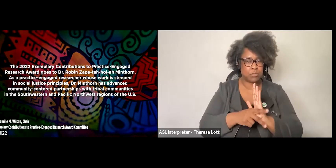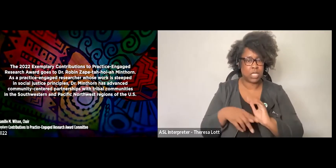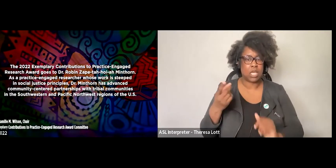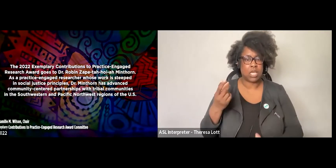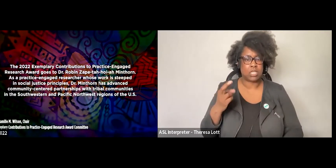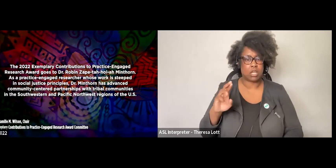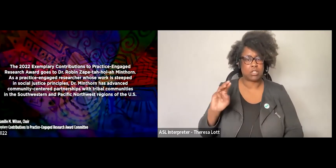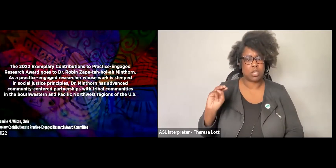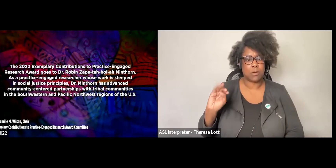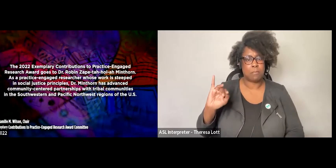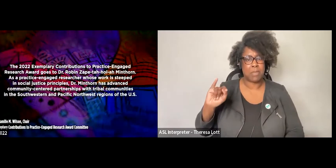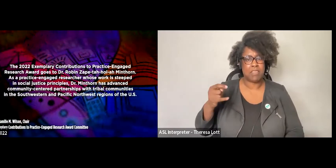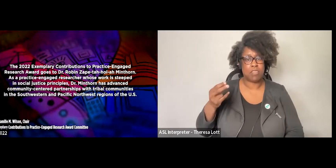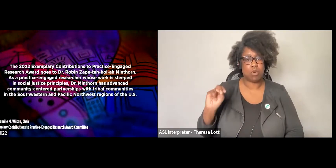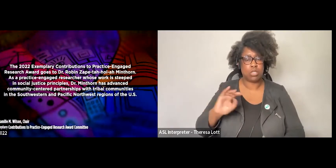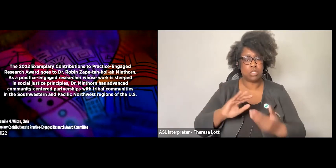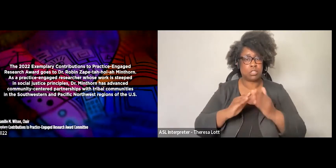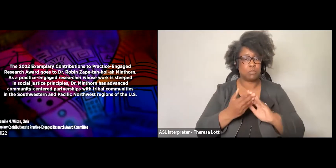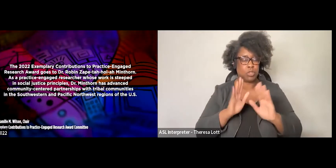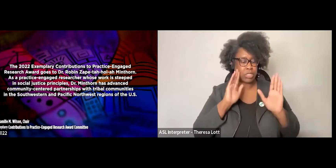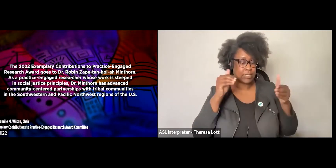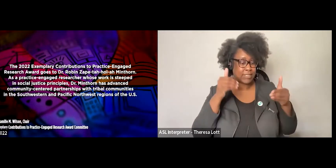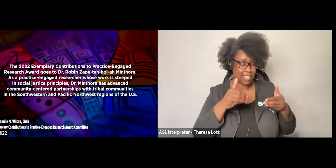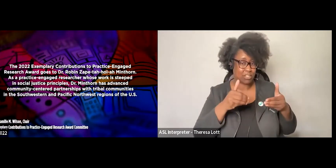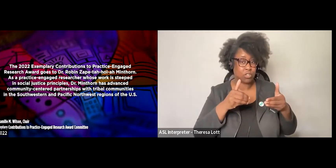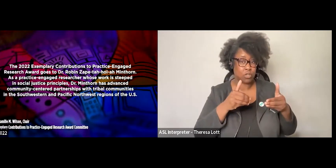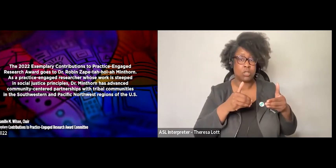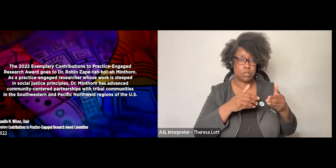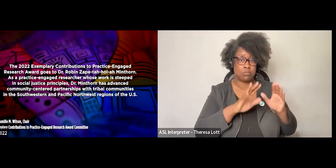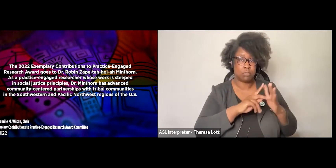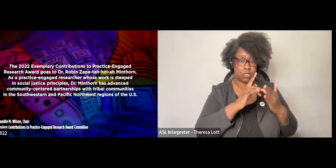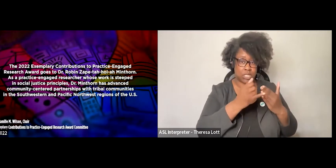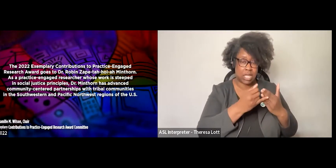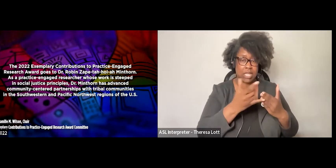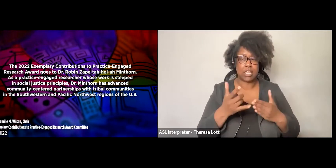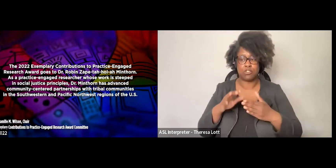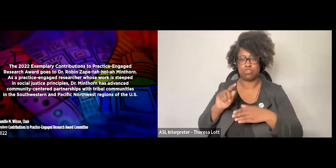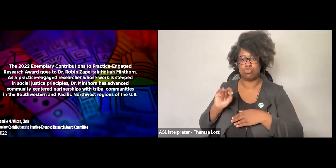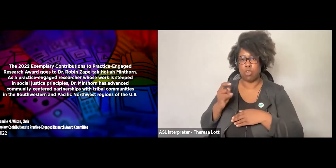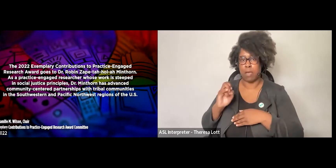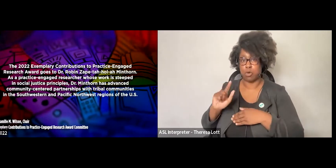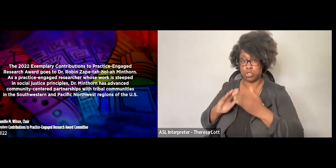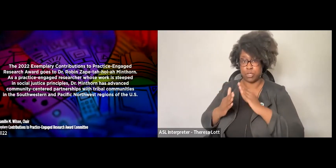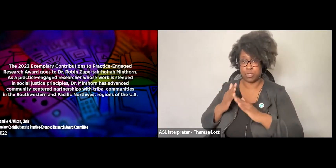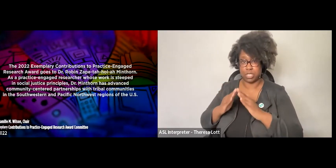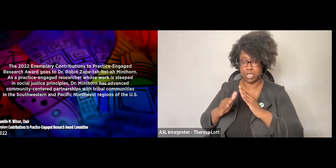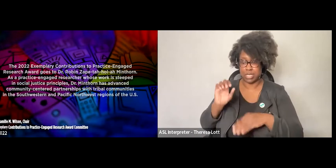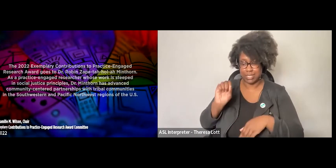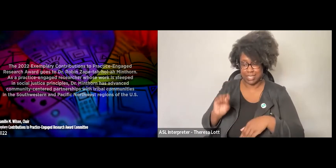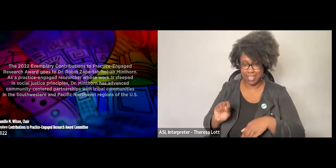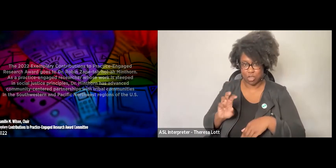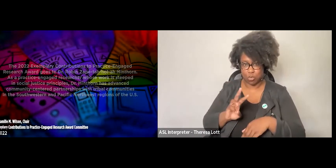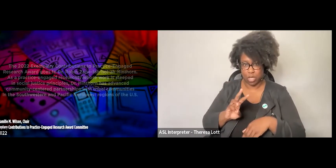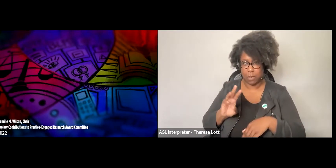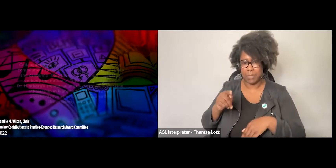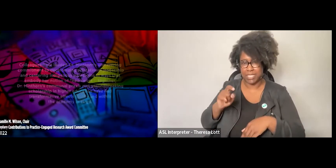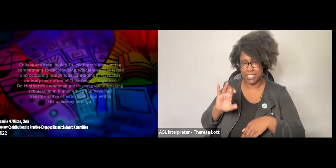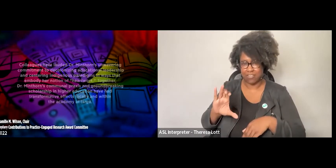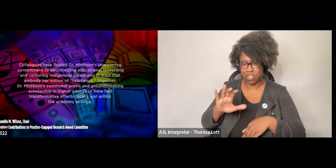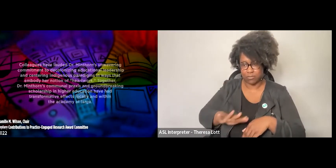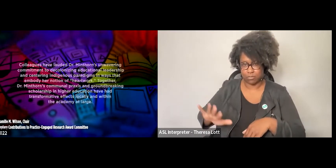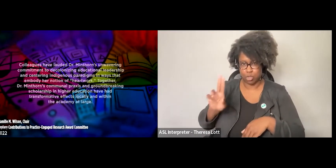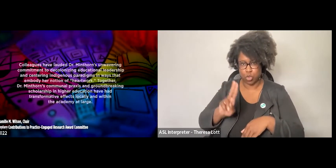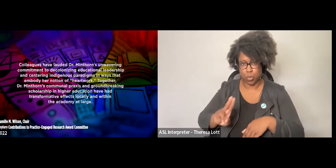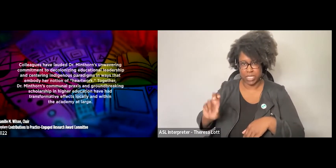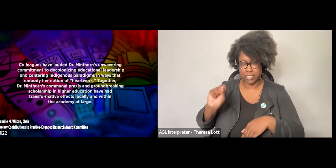advanced community-centered partnerships with tribal communities in the southwestern and Pacific Northwest regions of the U.S.